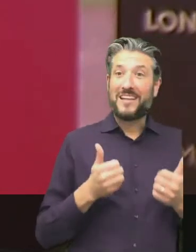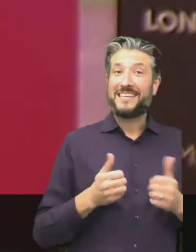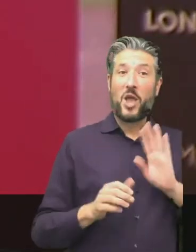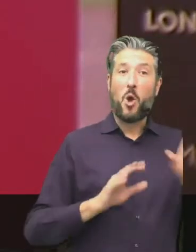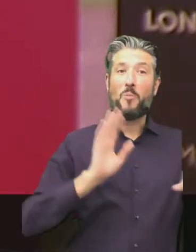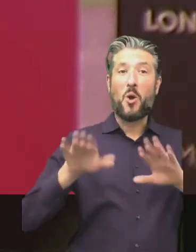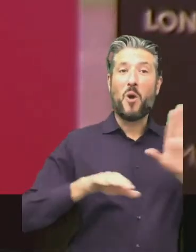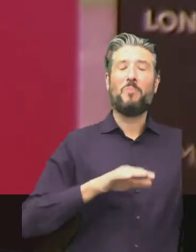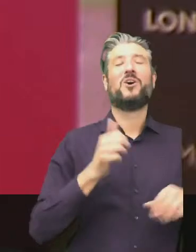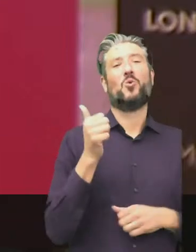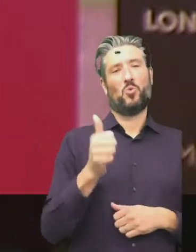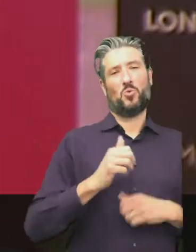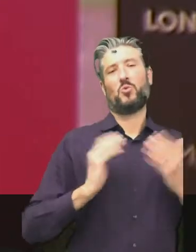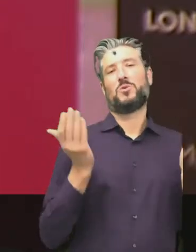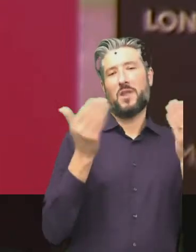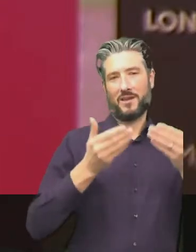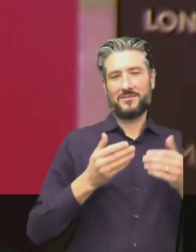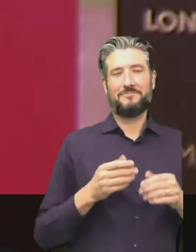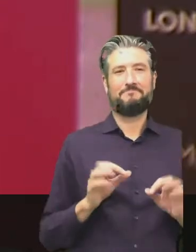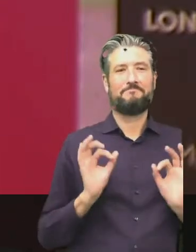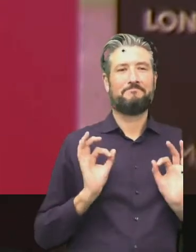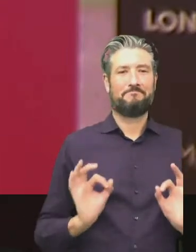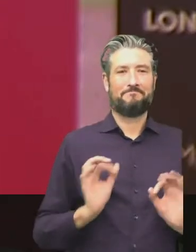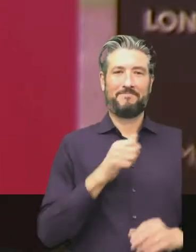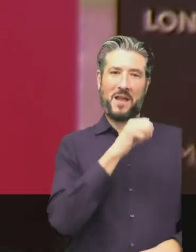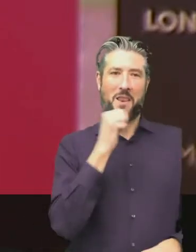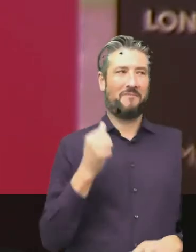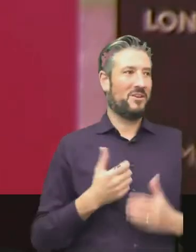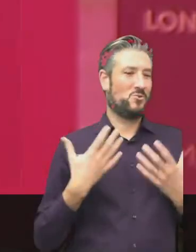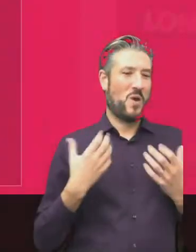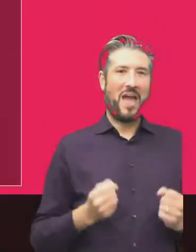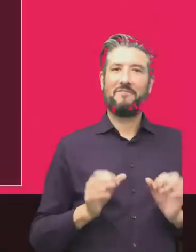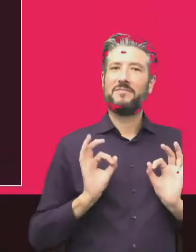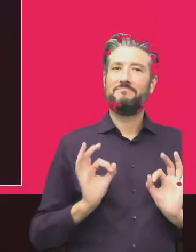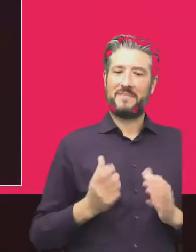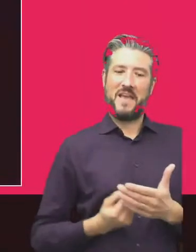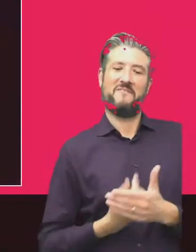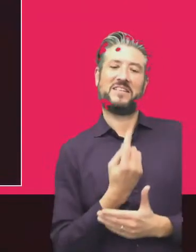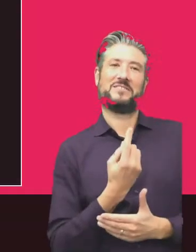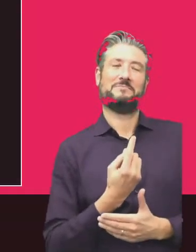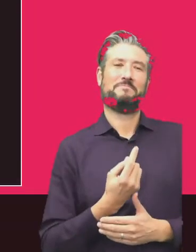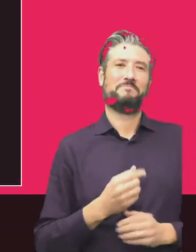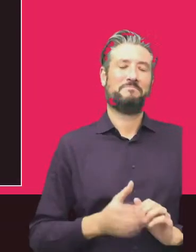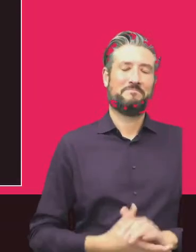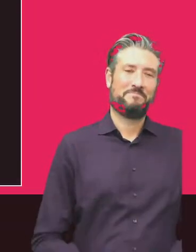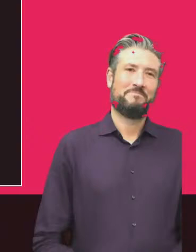and lovely to have this event. Bye-bye.